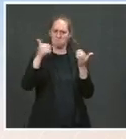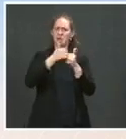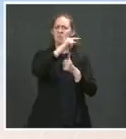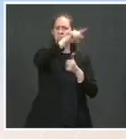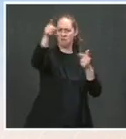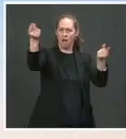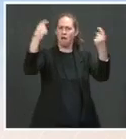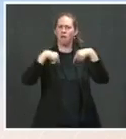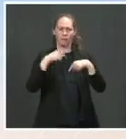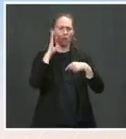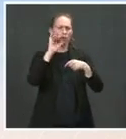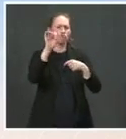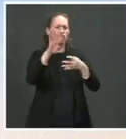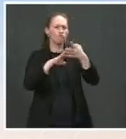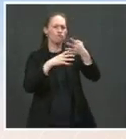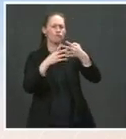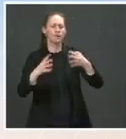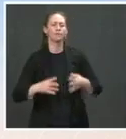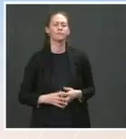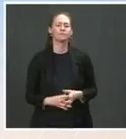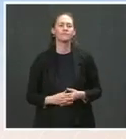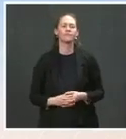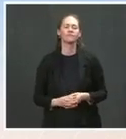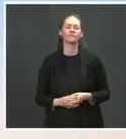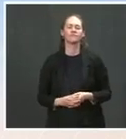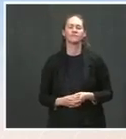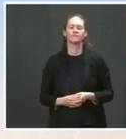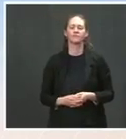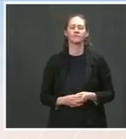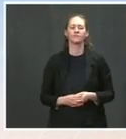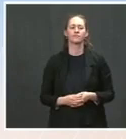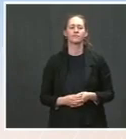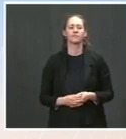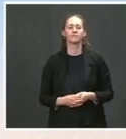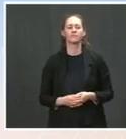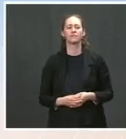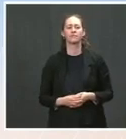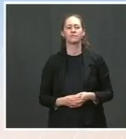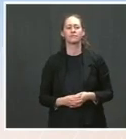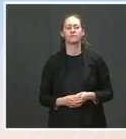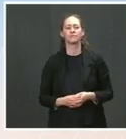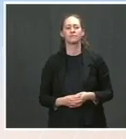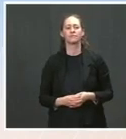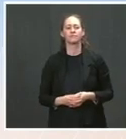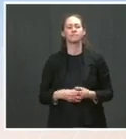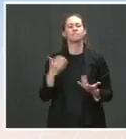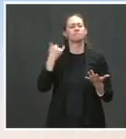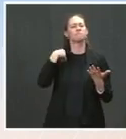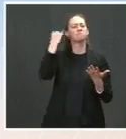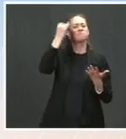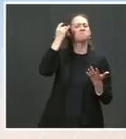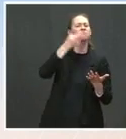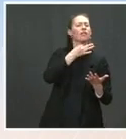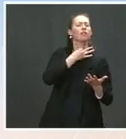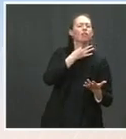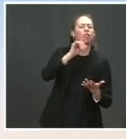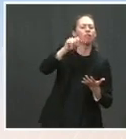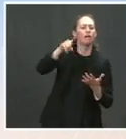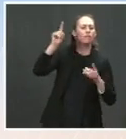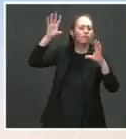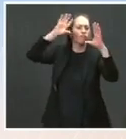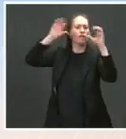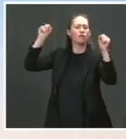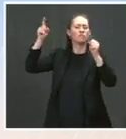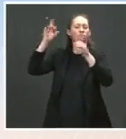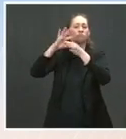Sure. Go ahead, Francesca. Thanks, Jen. You just suggested that the format that the president's remarks would take after the Chauvin trial could depend on